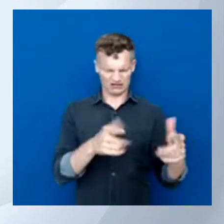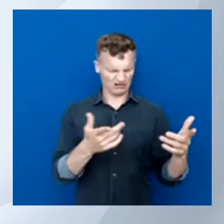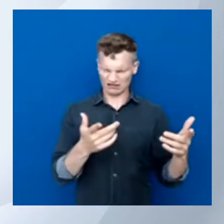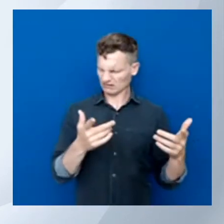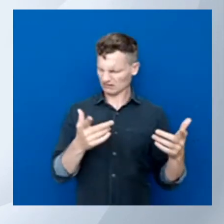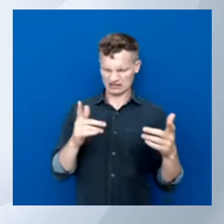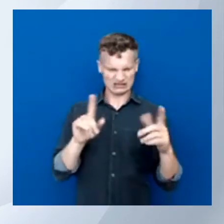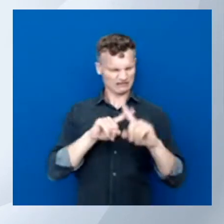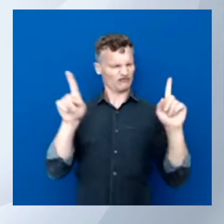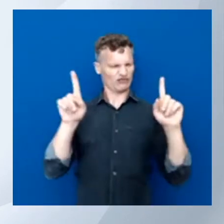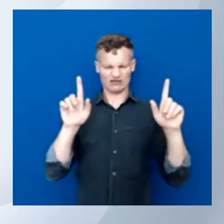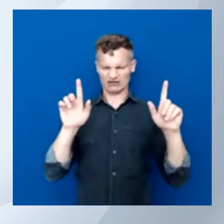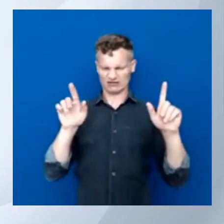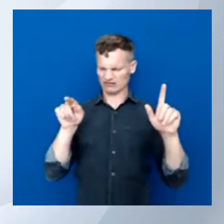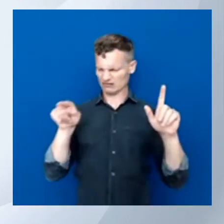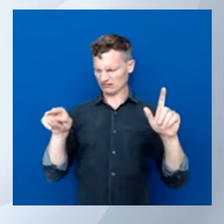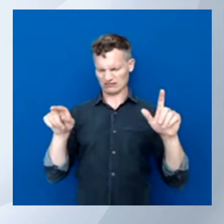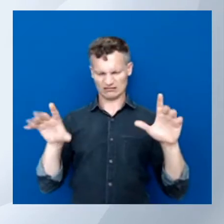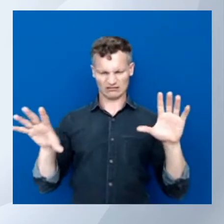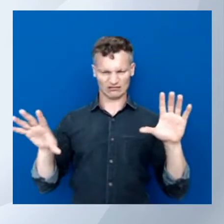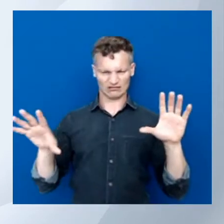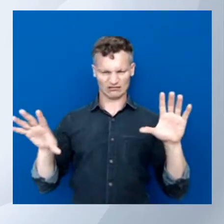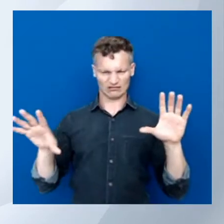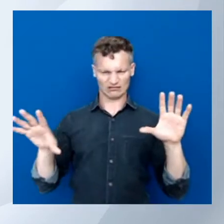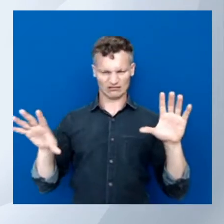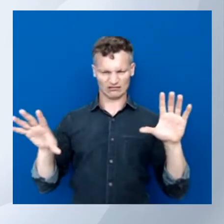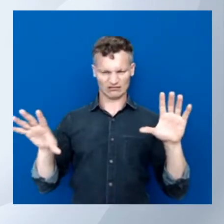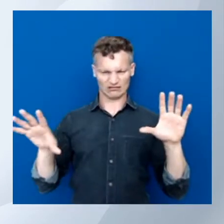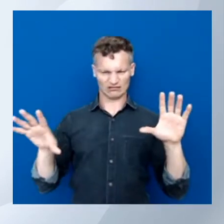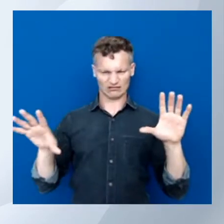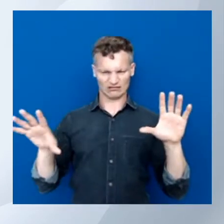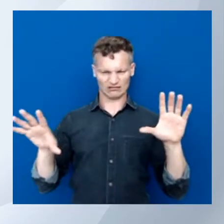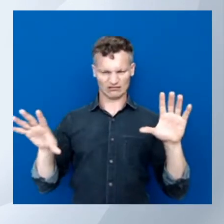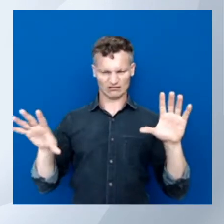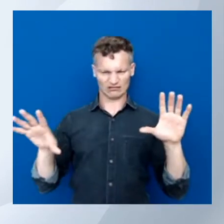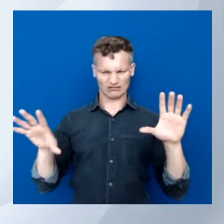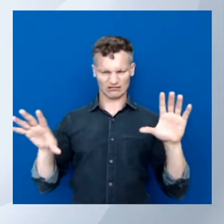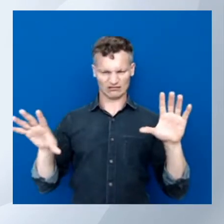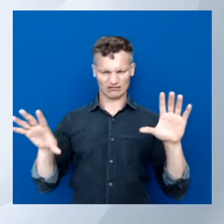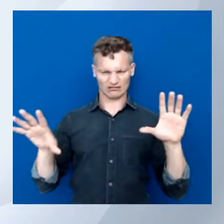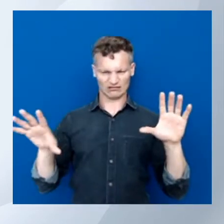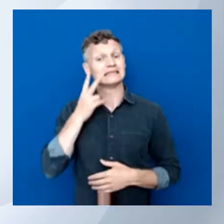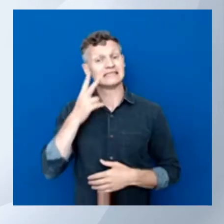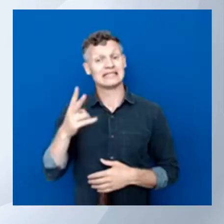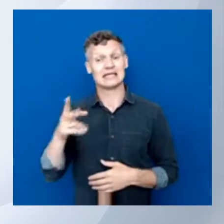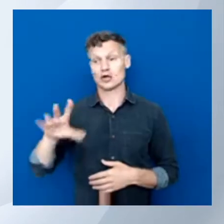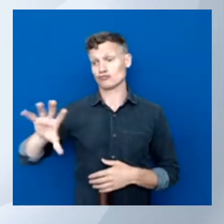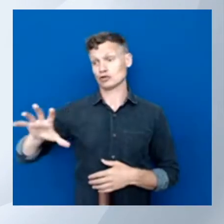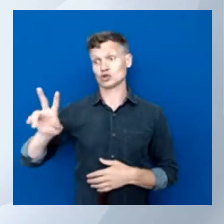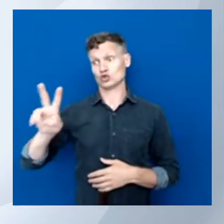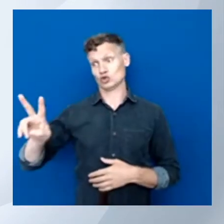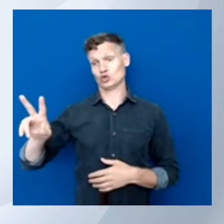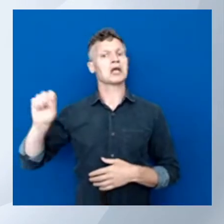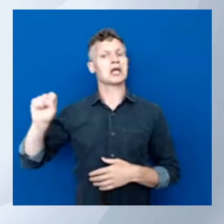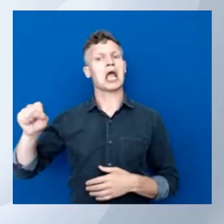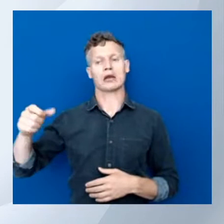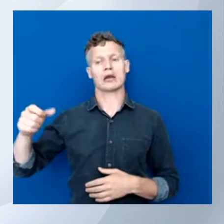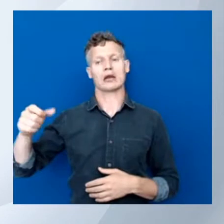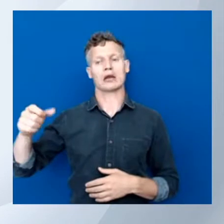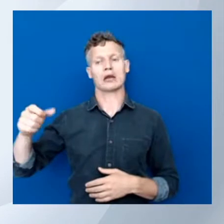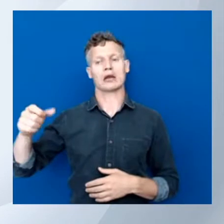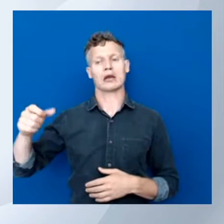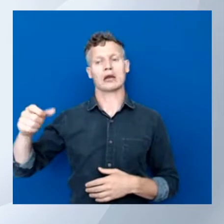So yeah, if region 2 here fails, we can easily cut region 2 off and the traffic goes to region 1 now instead.